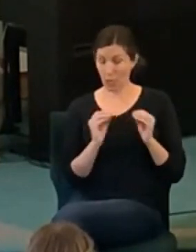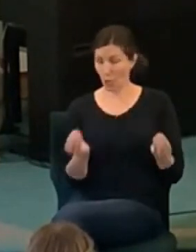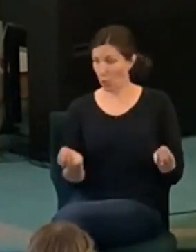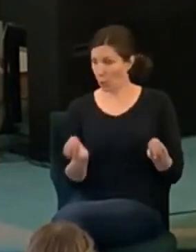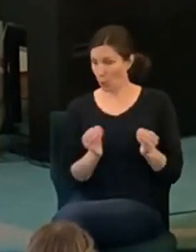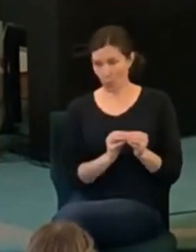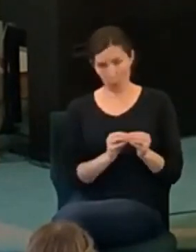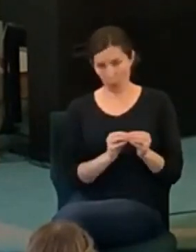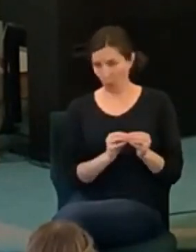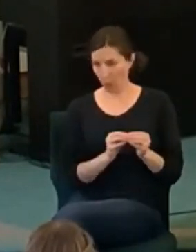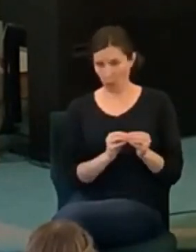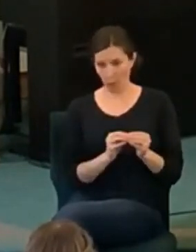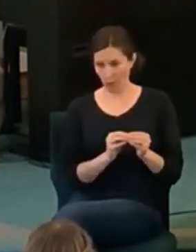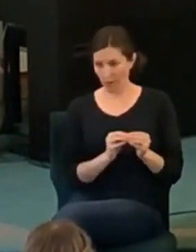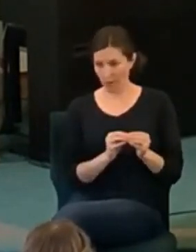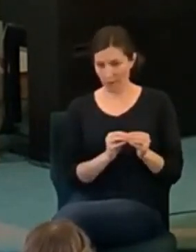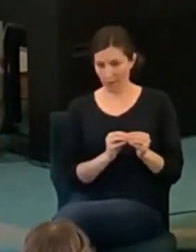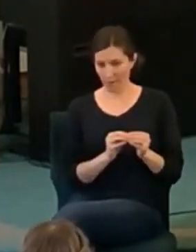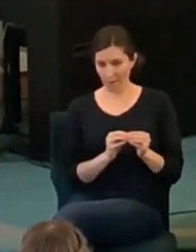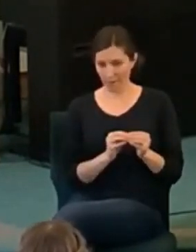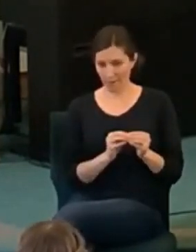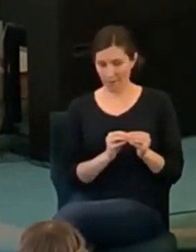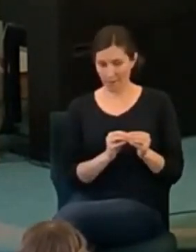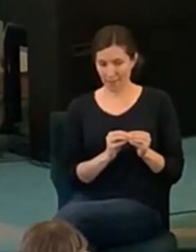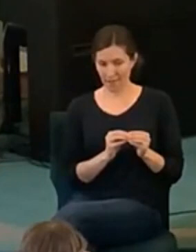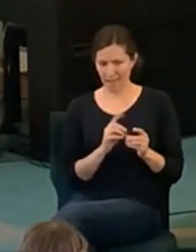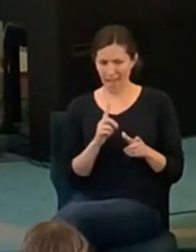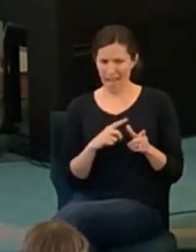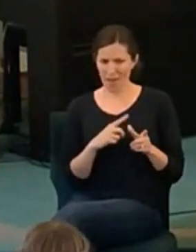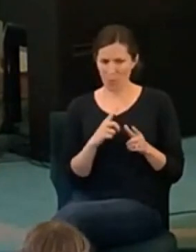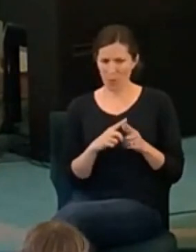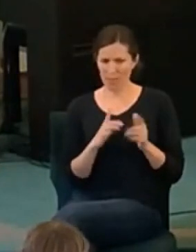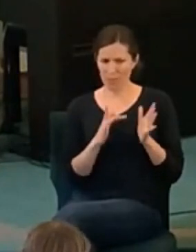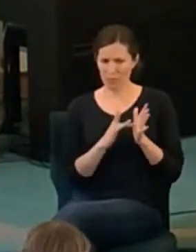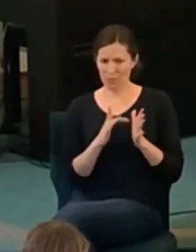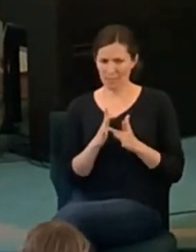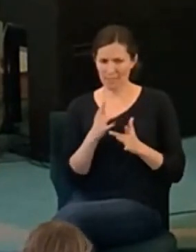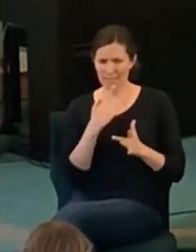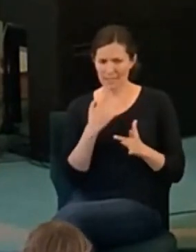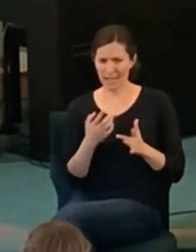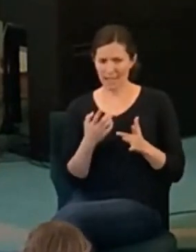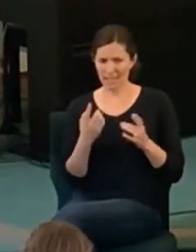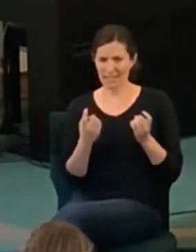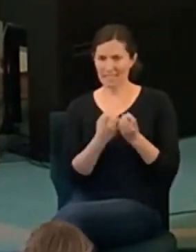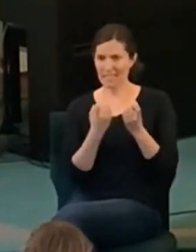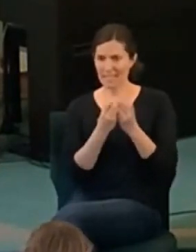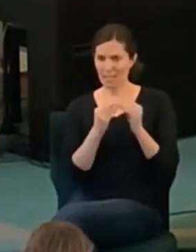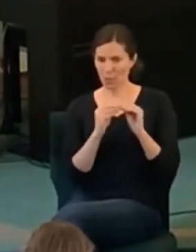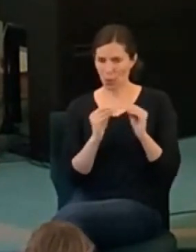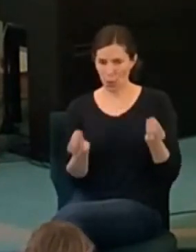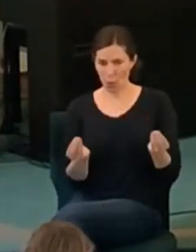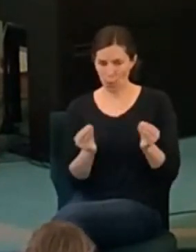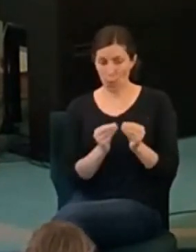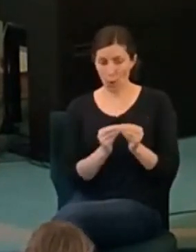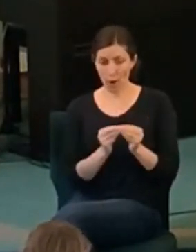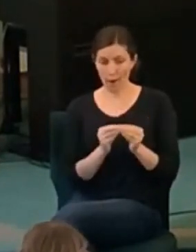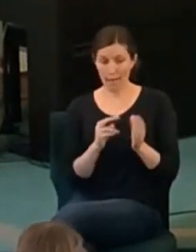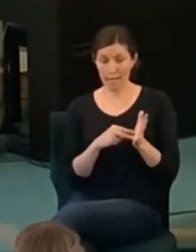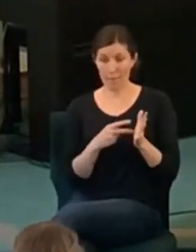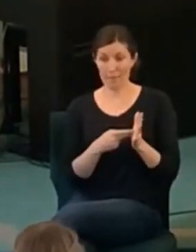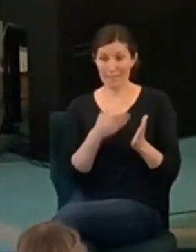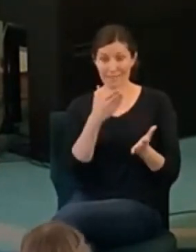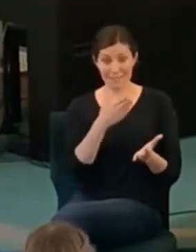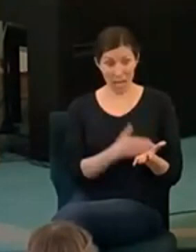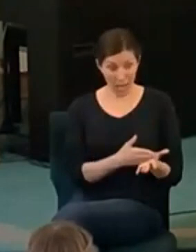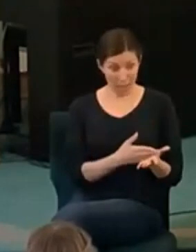things we say are kind of most important. And here he ends his talk with her saying, from